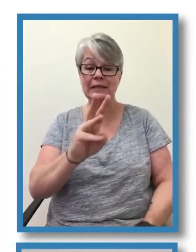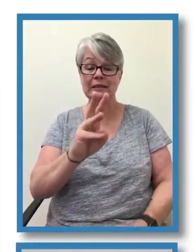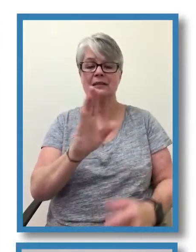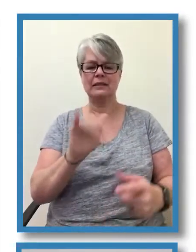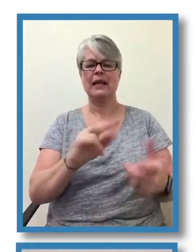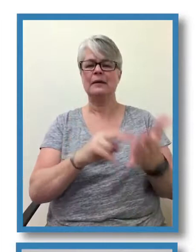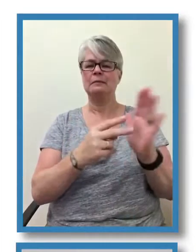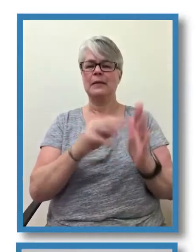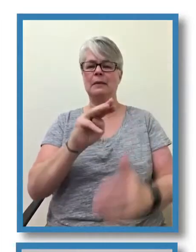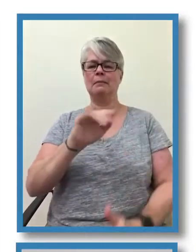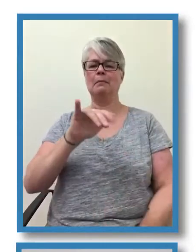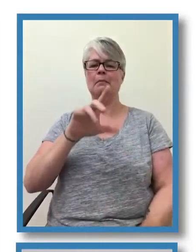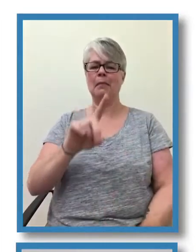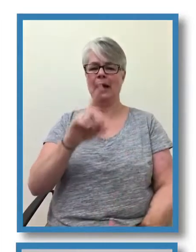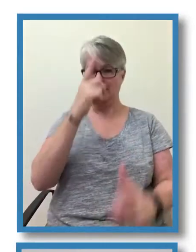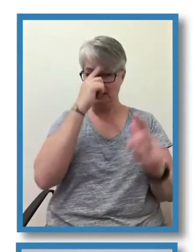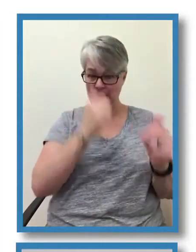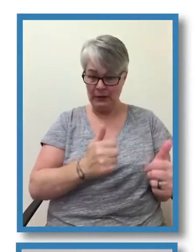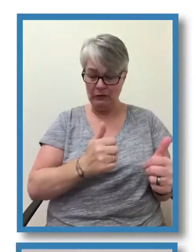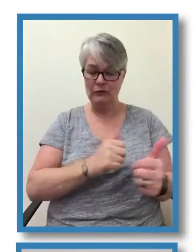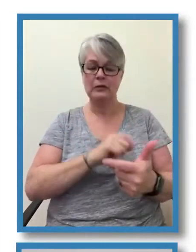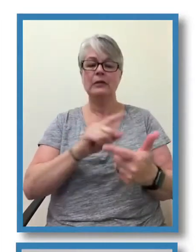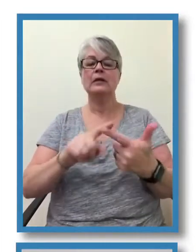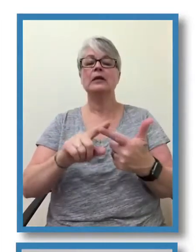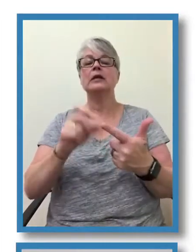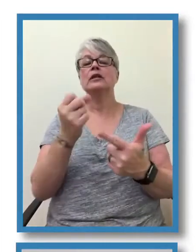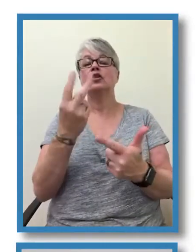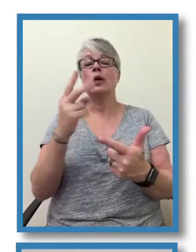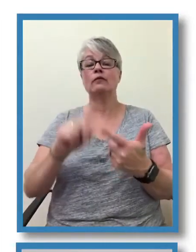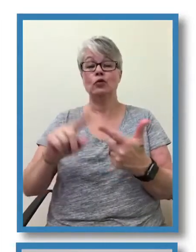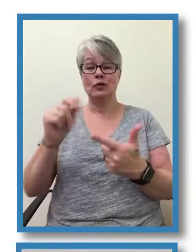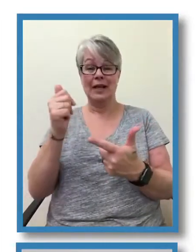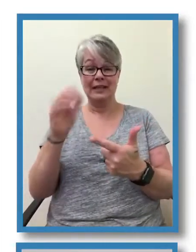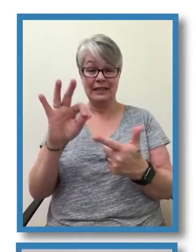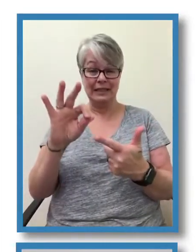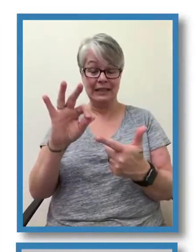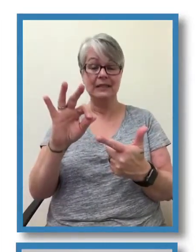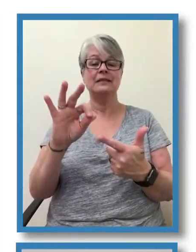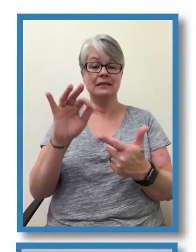advanced dementia, it's not even possible to do any sort of memory testing.